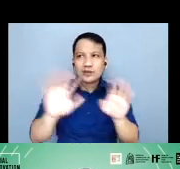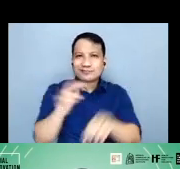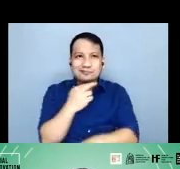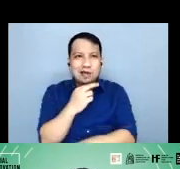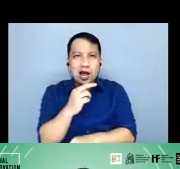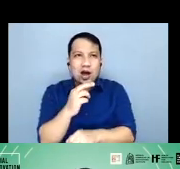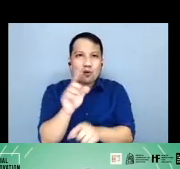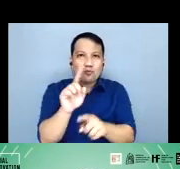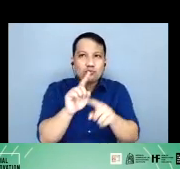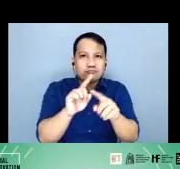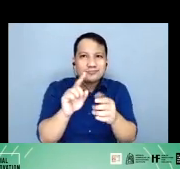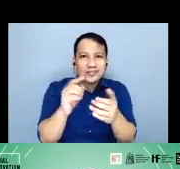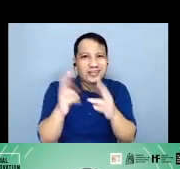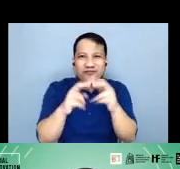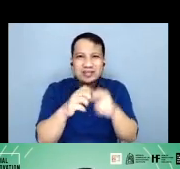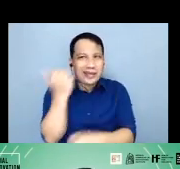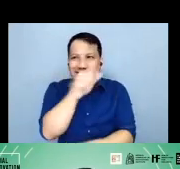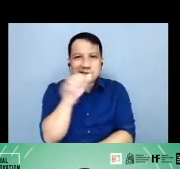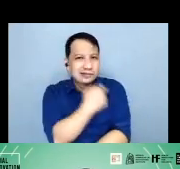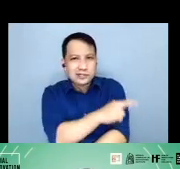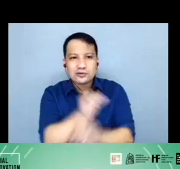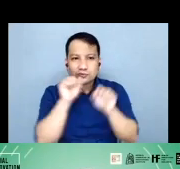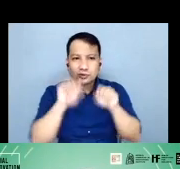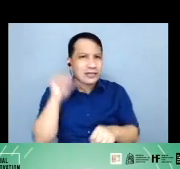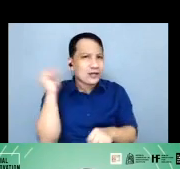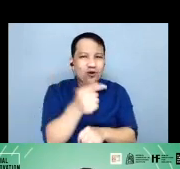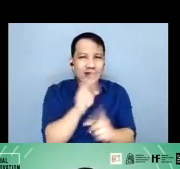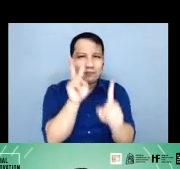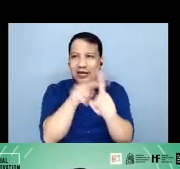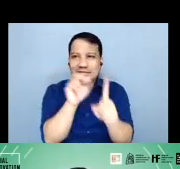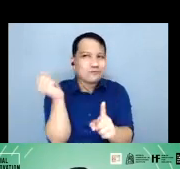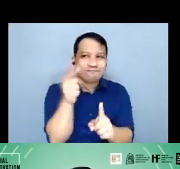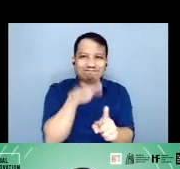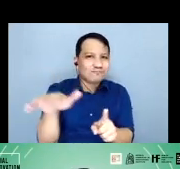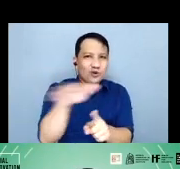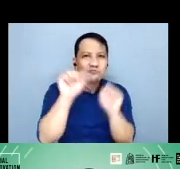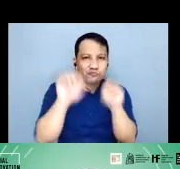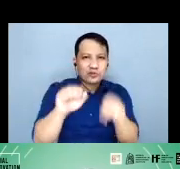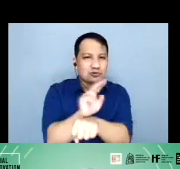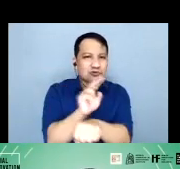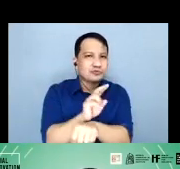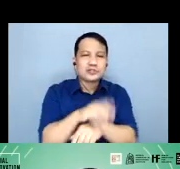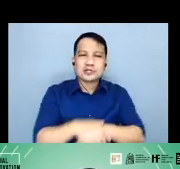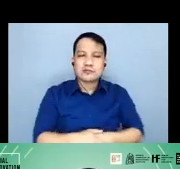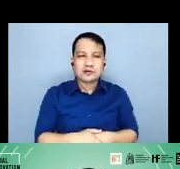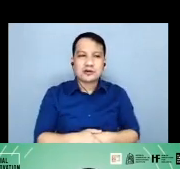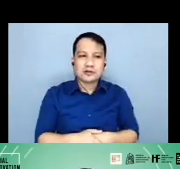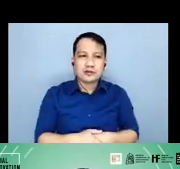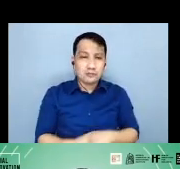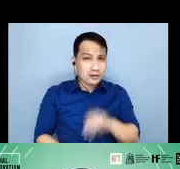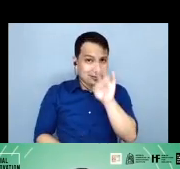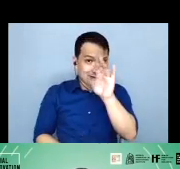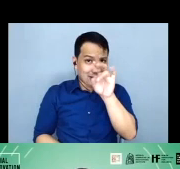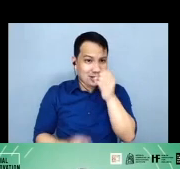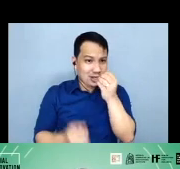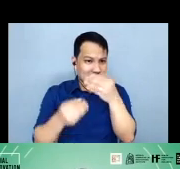These goals are supposed to apply to every single human being here on Earth. And as you might imagine, 17 is quite a lot. So we will quickly